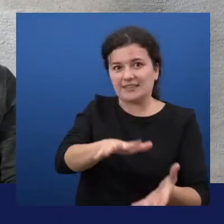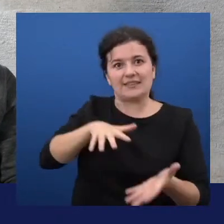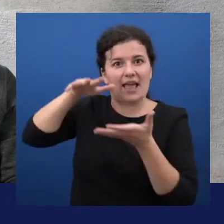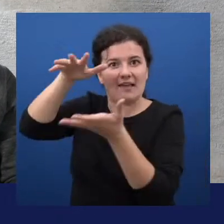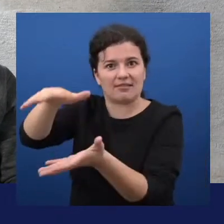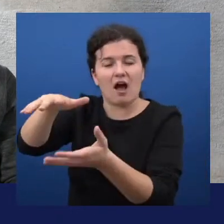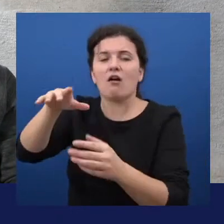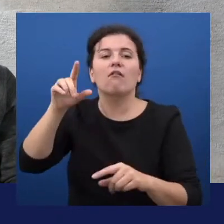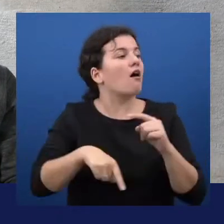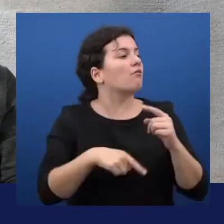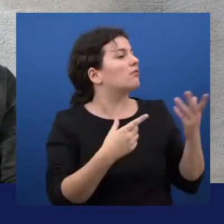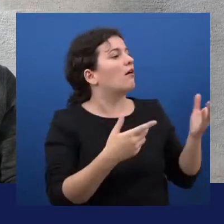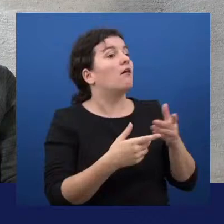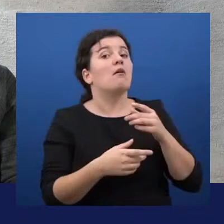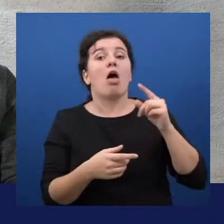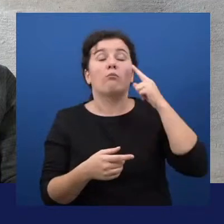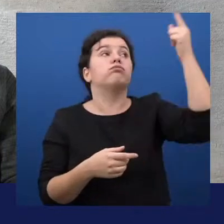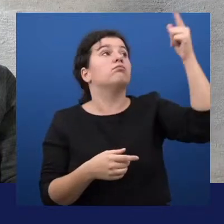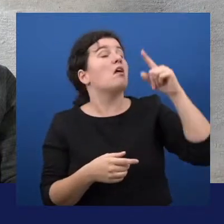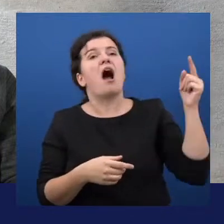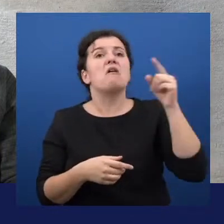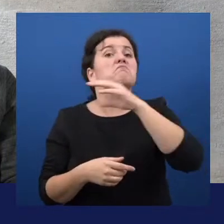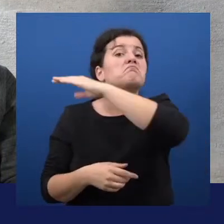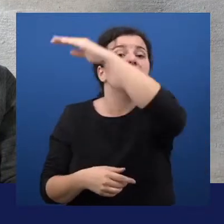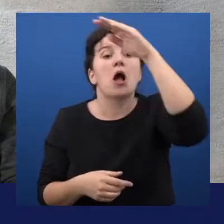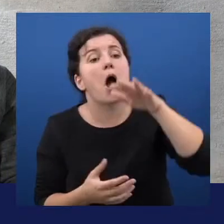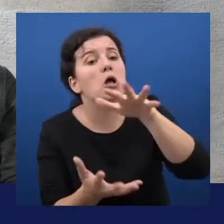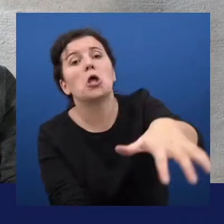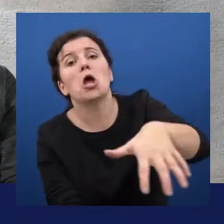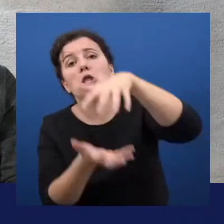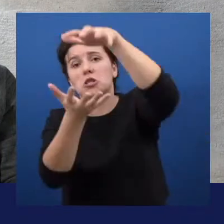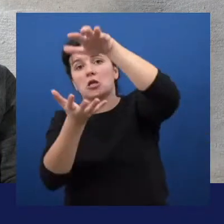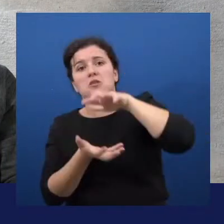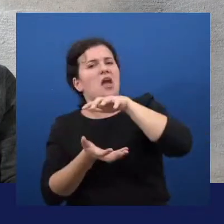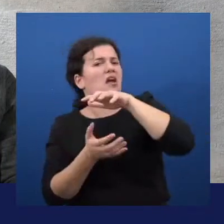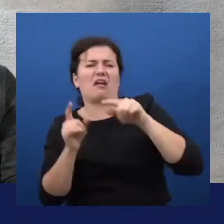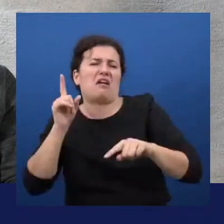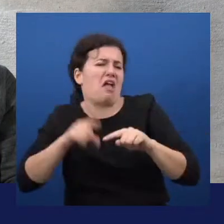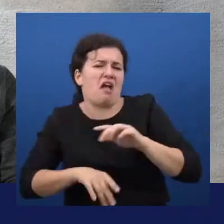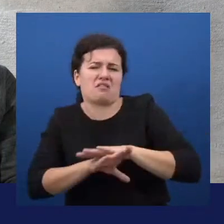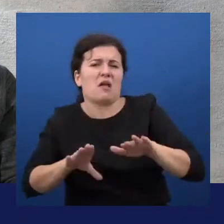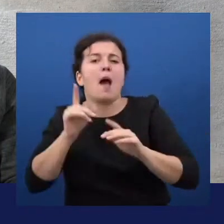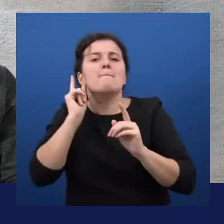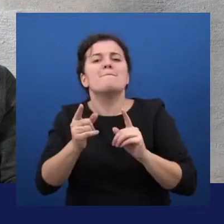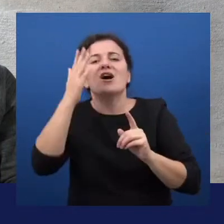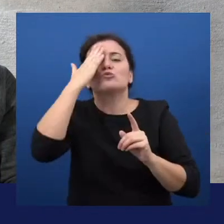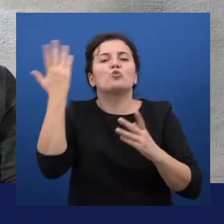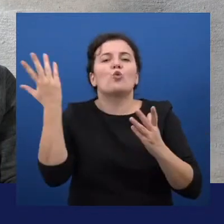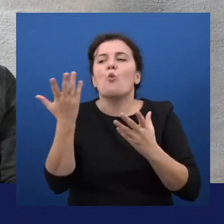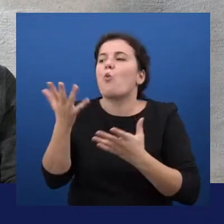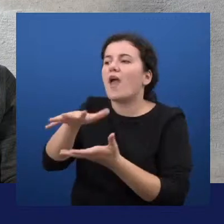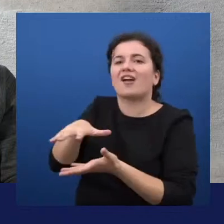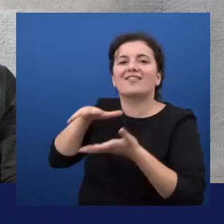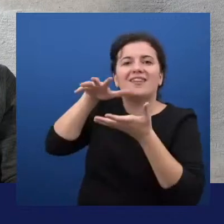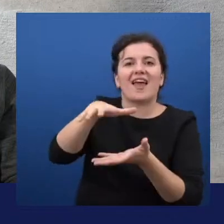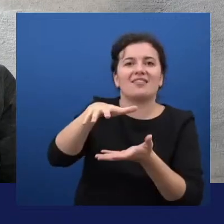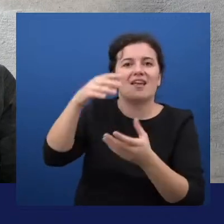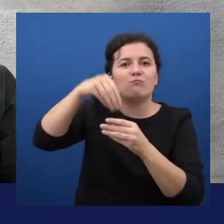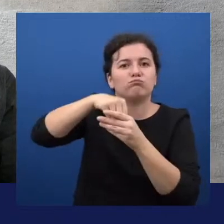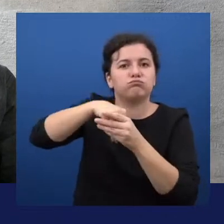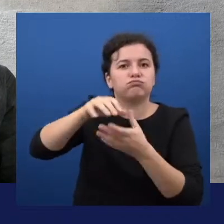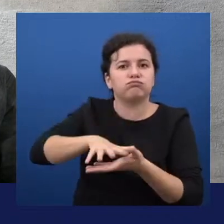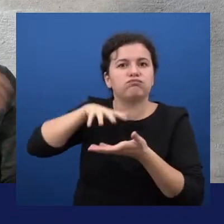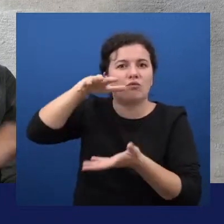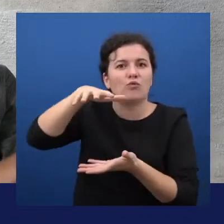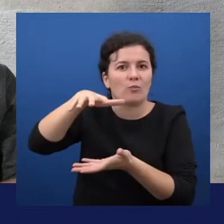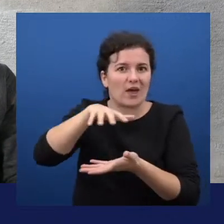mean. Yeah. That's what I think the data sheet serves. Is like, are you to the purpose of the data from this original intent, or are you cross-purpose to it? And